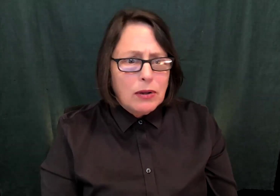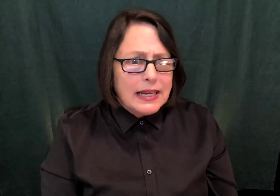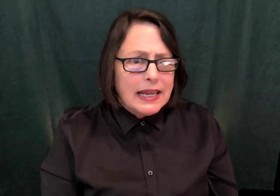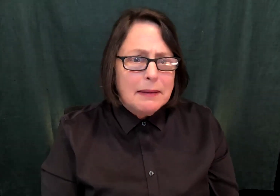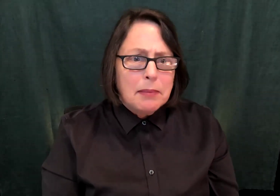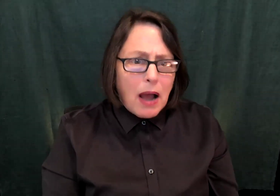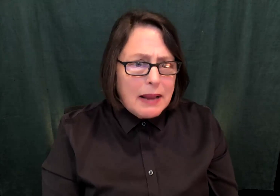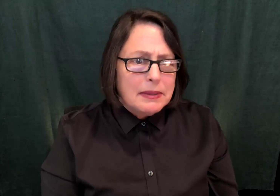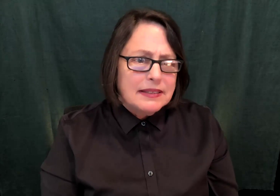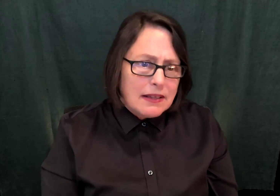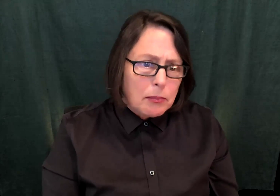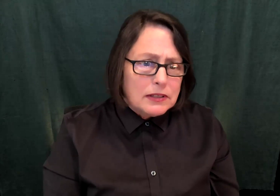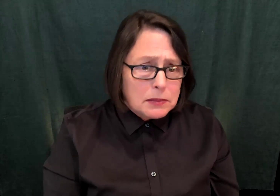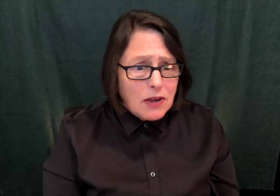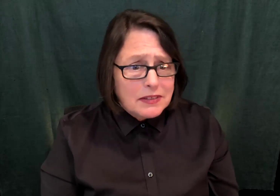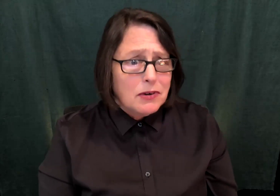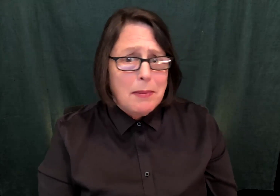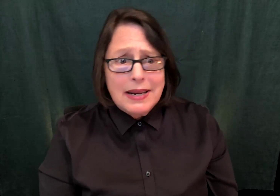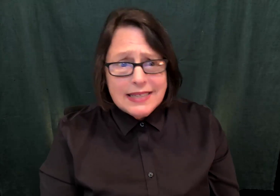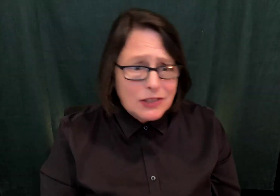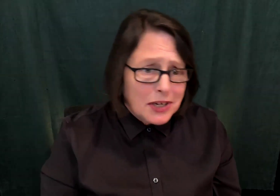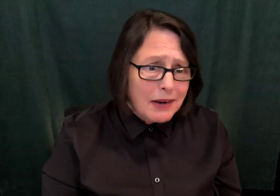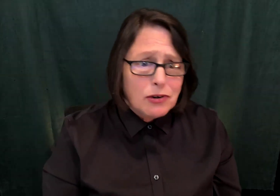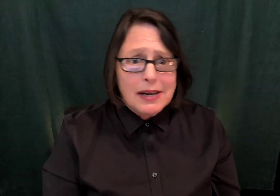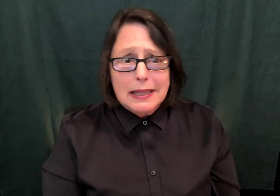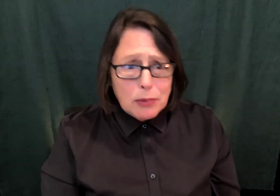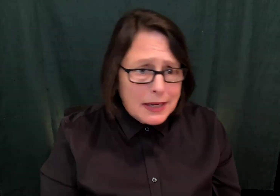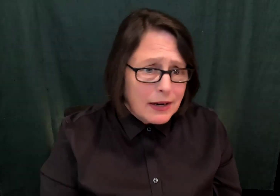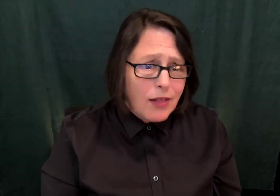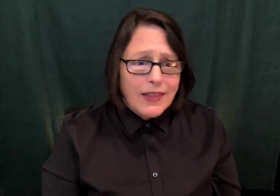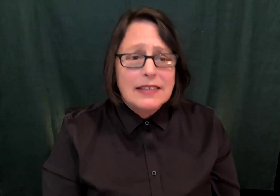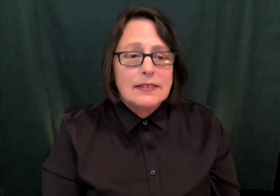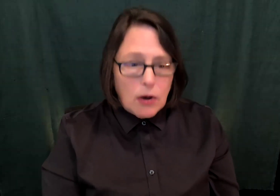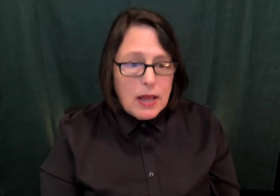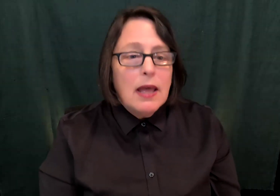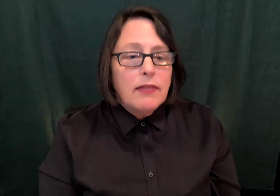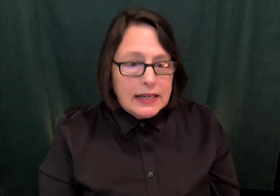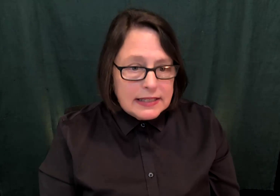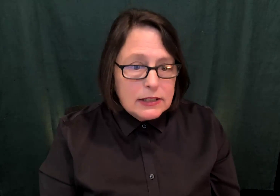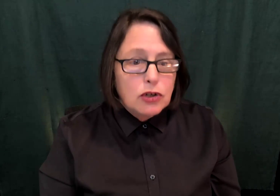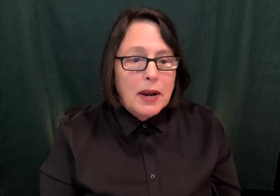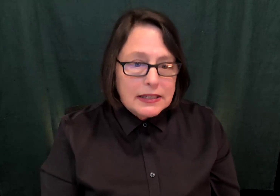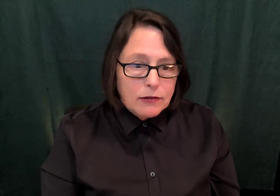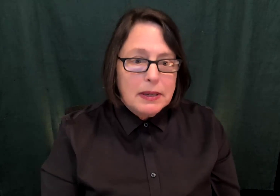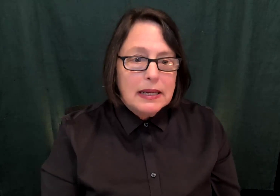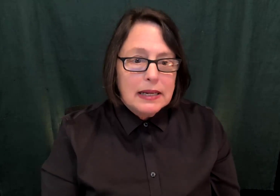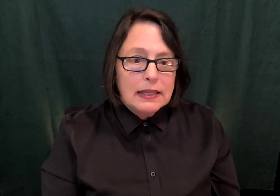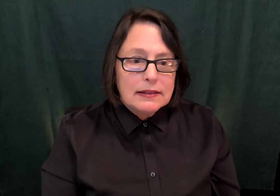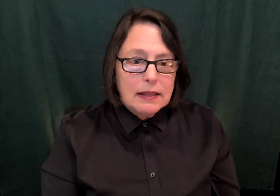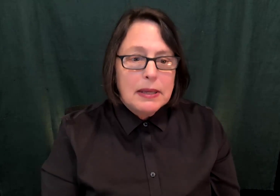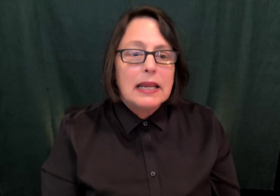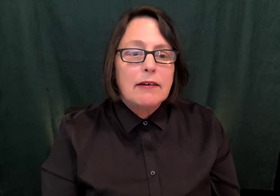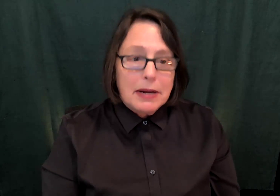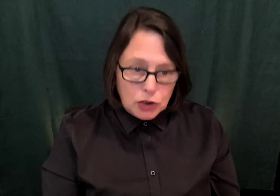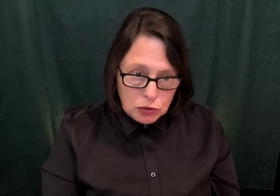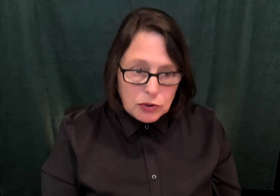was barely getting by and being sent to the principal's office for not paying attention. I'm trying to lip read and all of that. So they did transfer me, let's see,